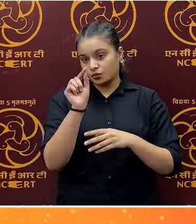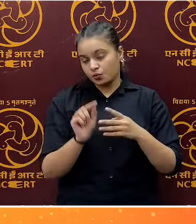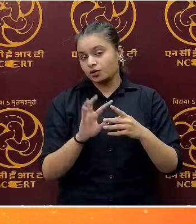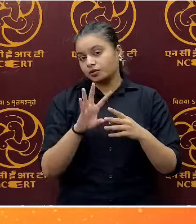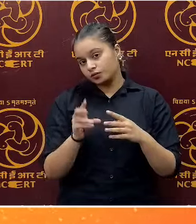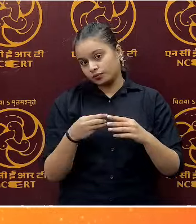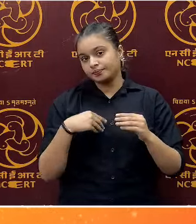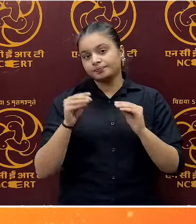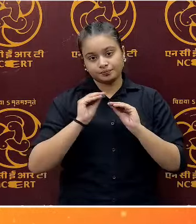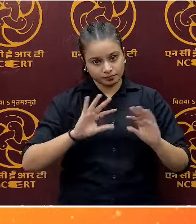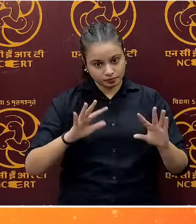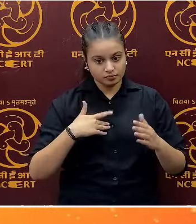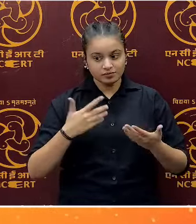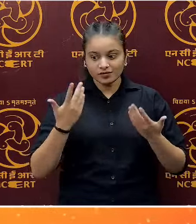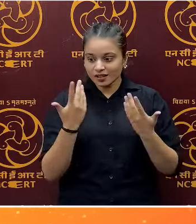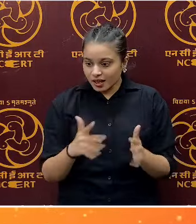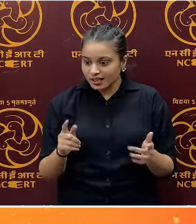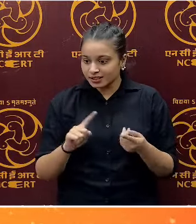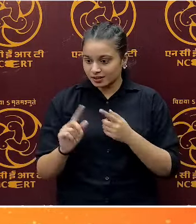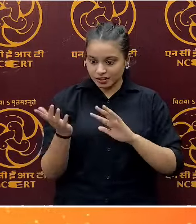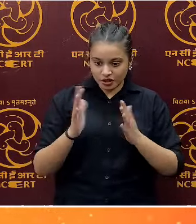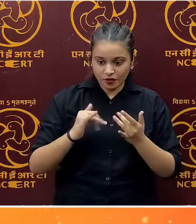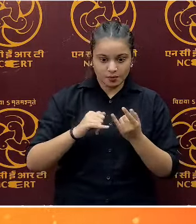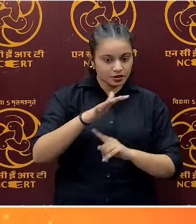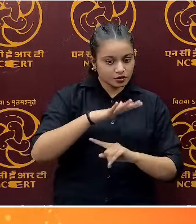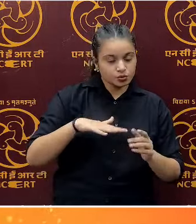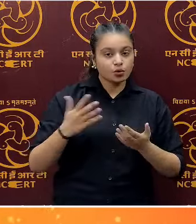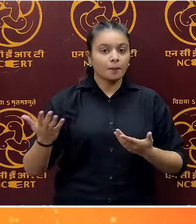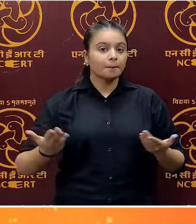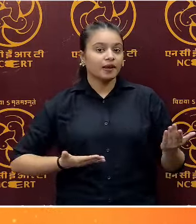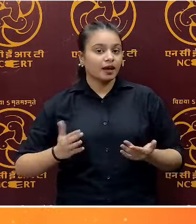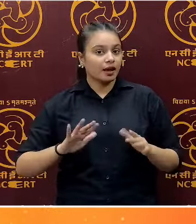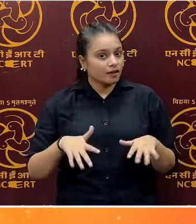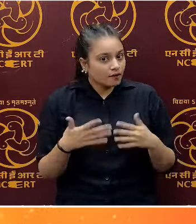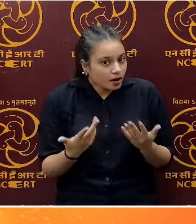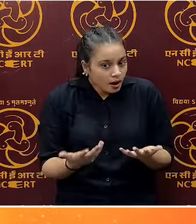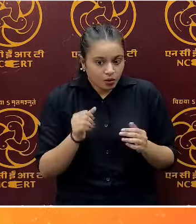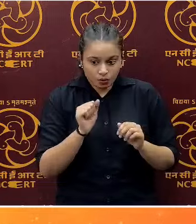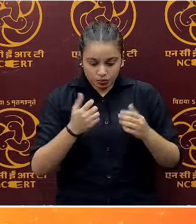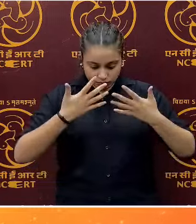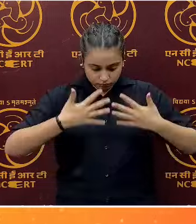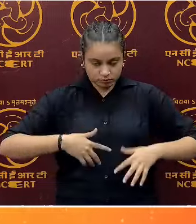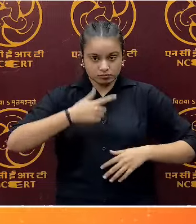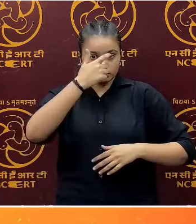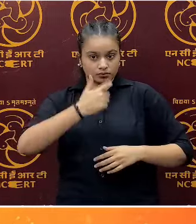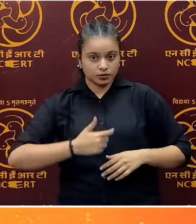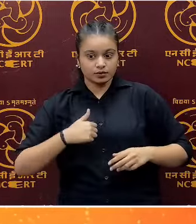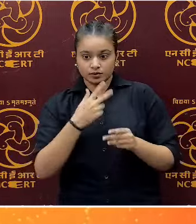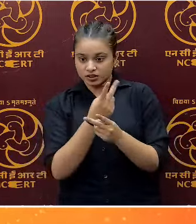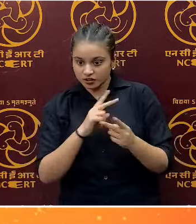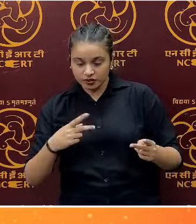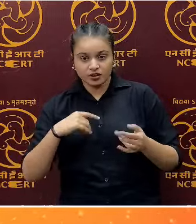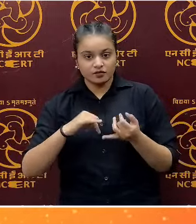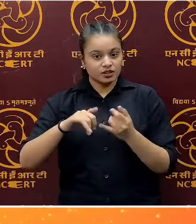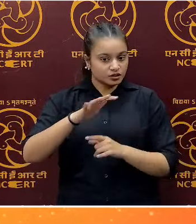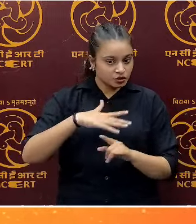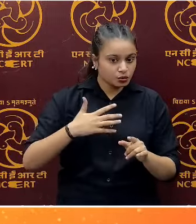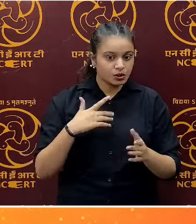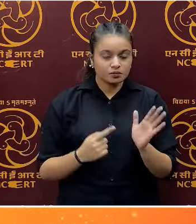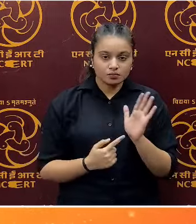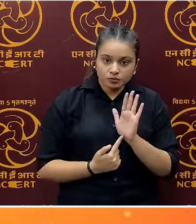right? How to behave in a certain environment, how to keep yourself together in different part of the life, right? These are the